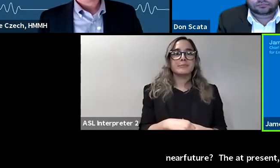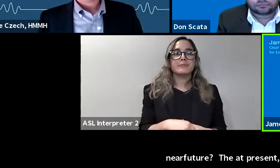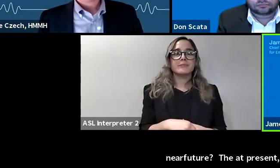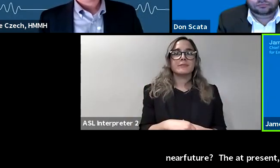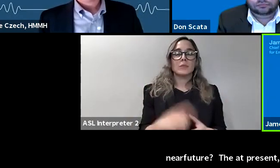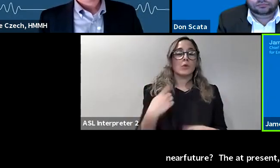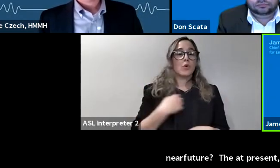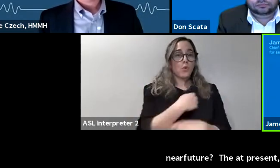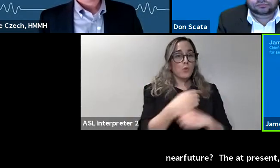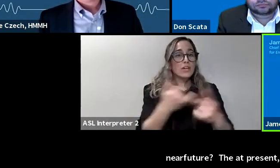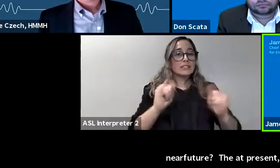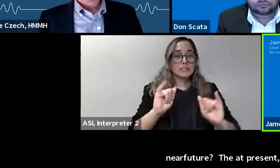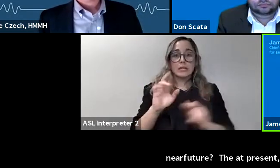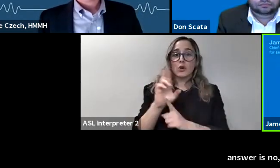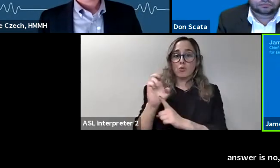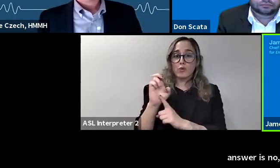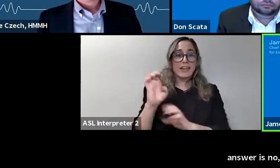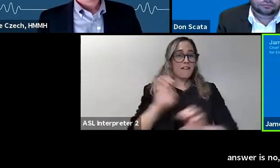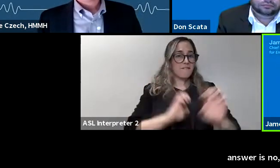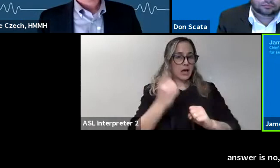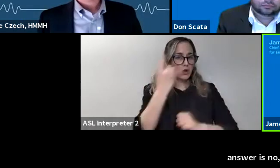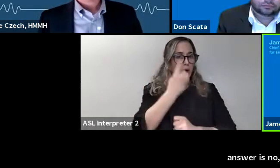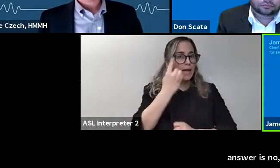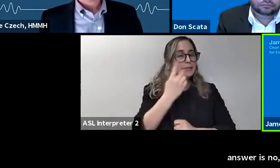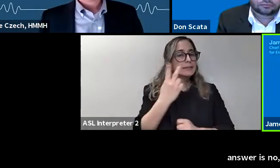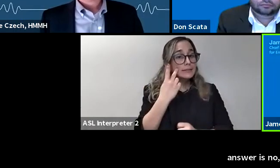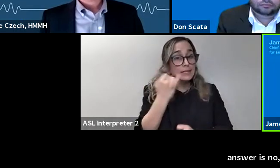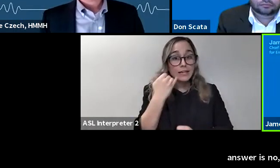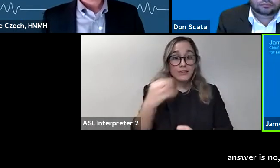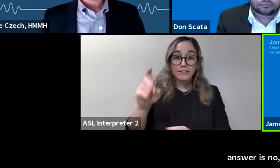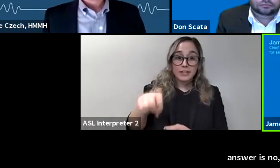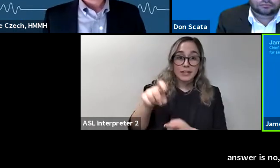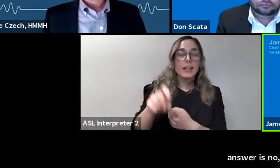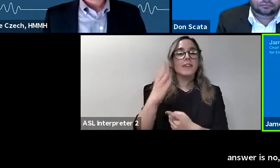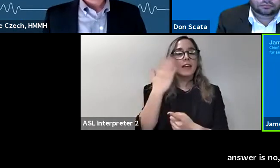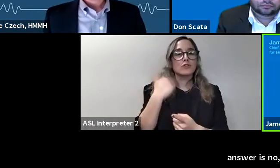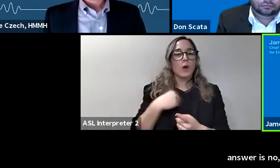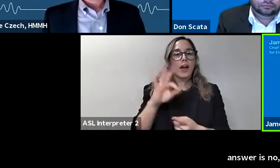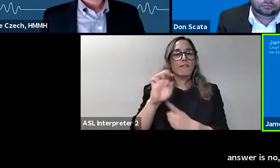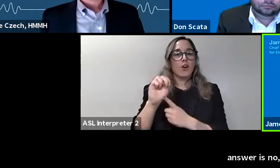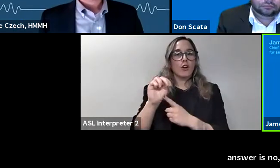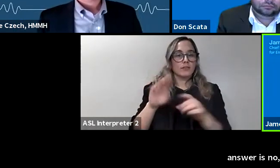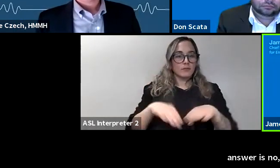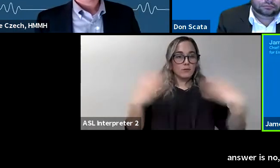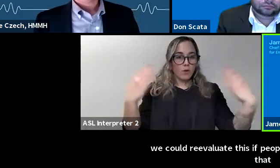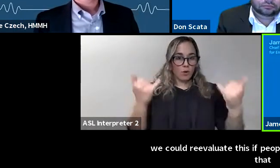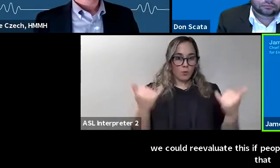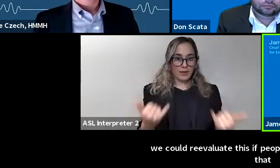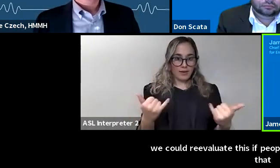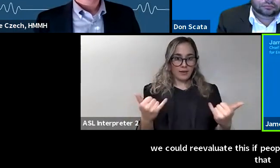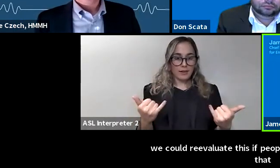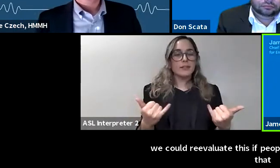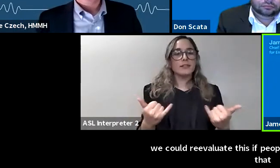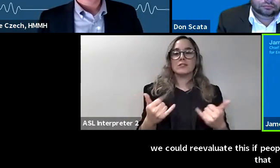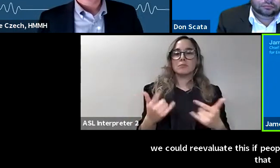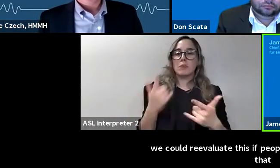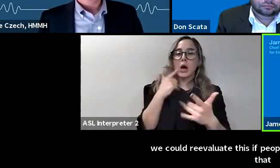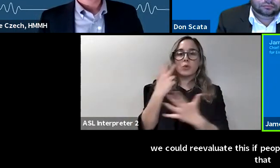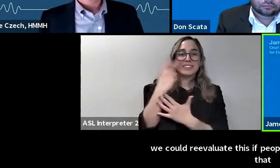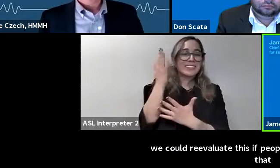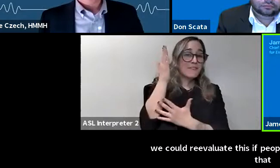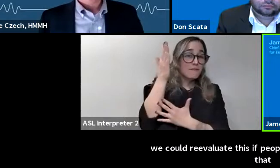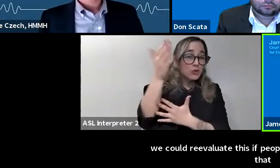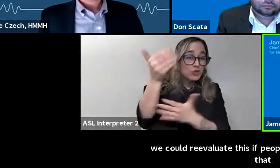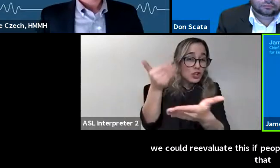we could reevaluate this if people think it's needed. That's why we have the FRN open, but in the very near term, the answer is